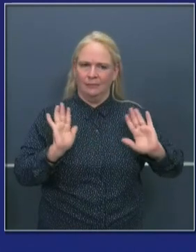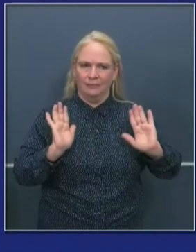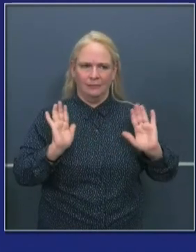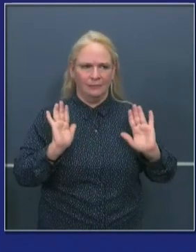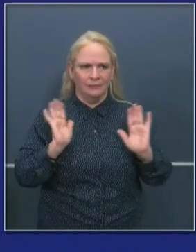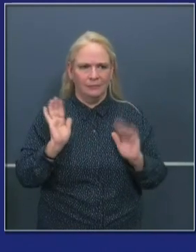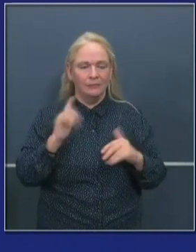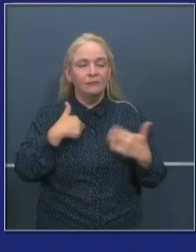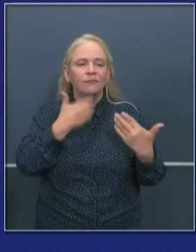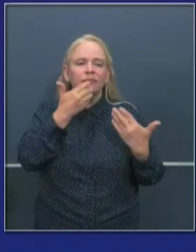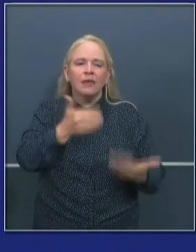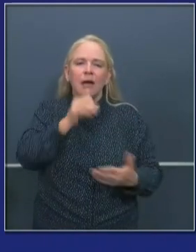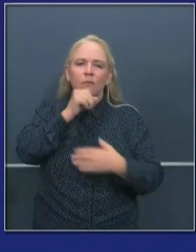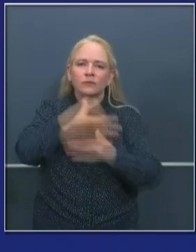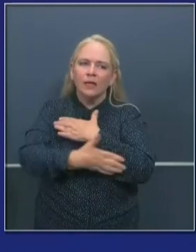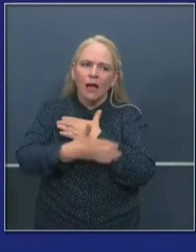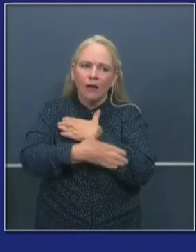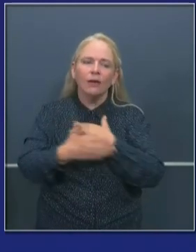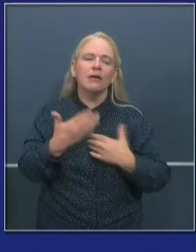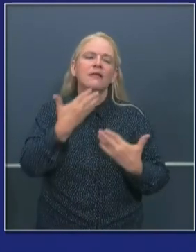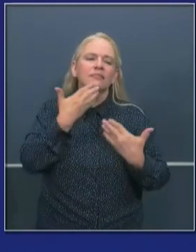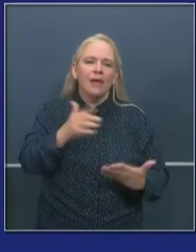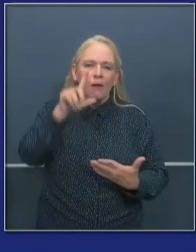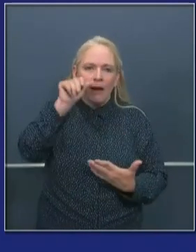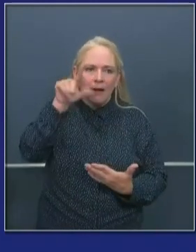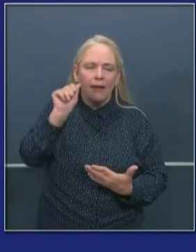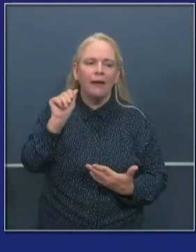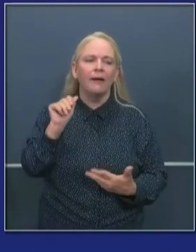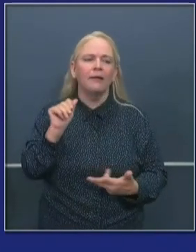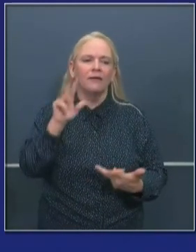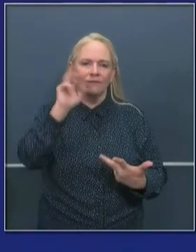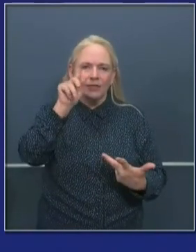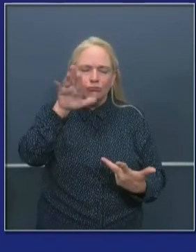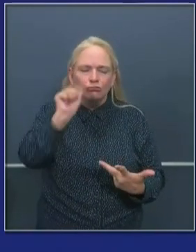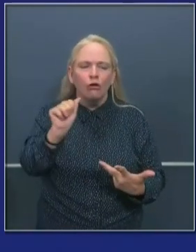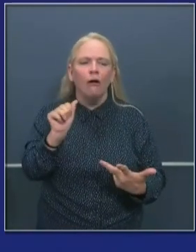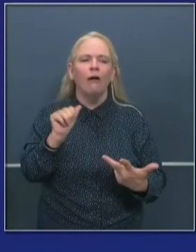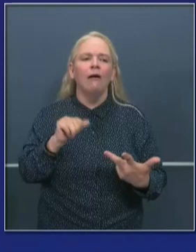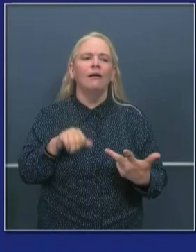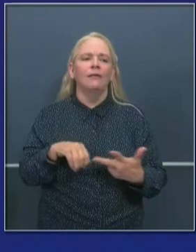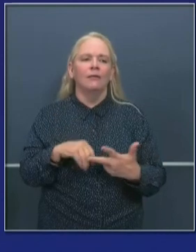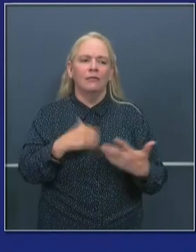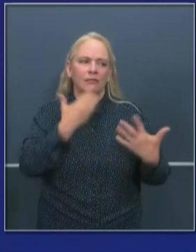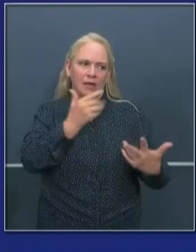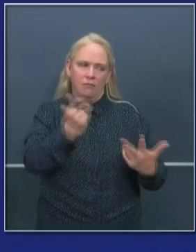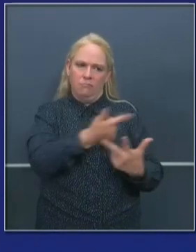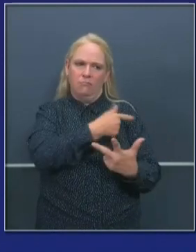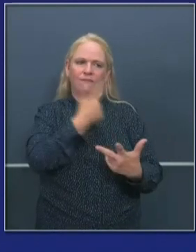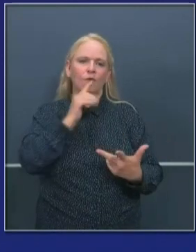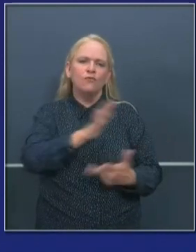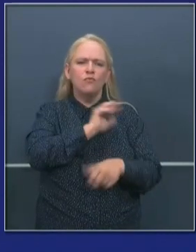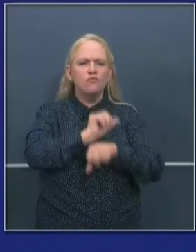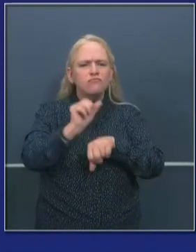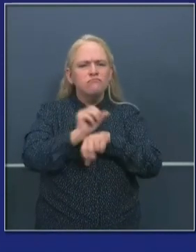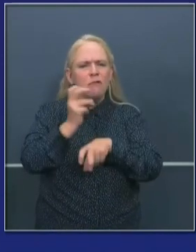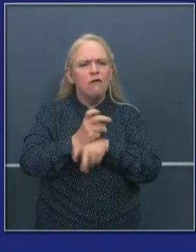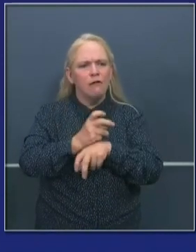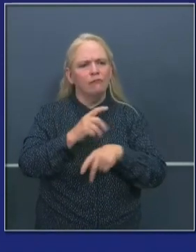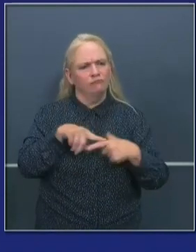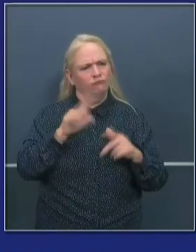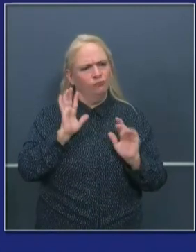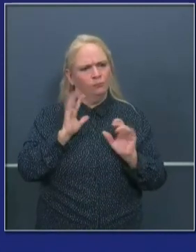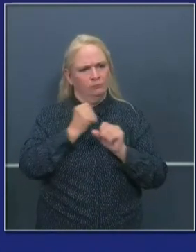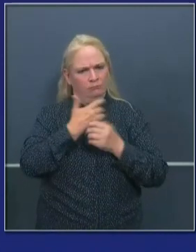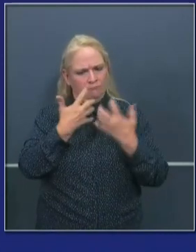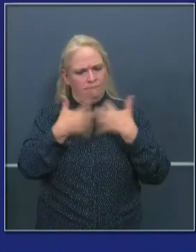in LA and Ventura County that really led with that local framework, looking again specifically into this holiday weekend with the